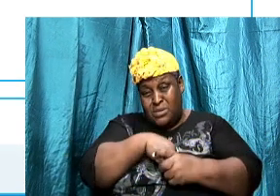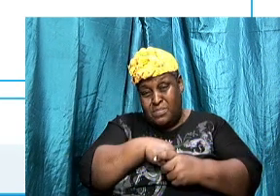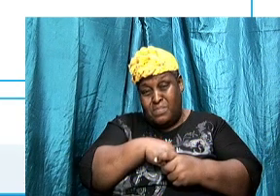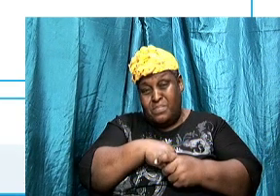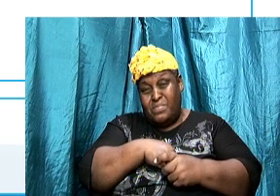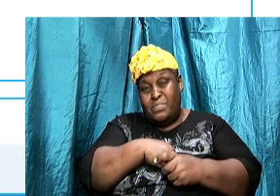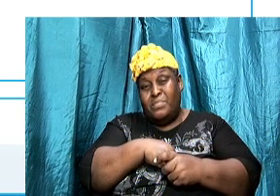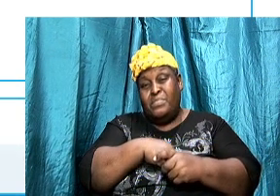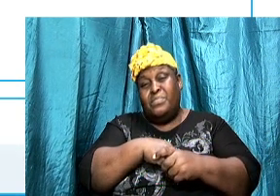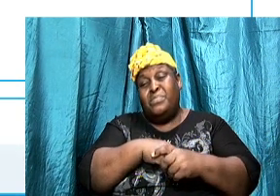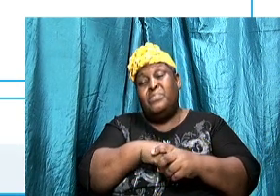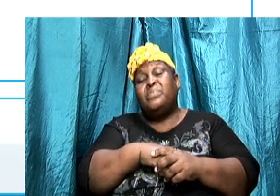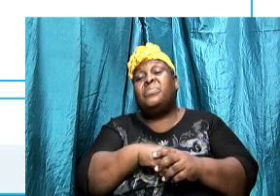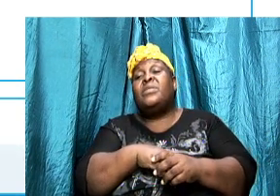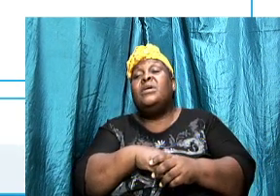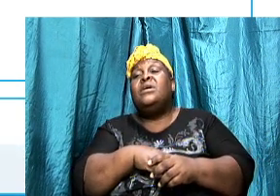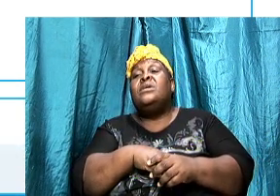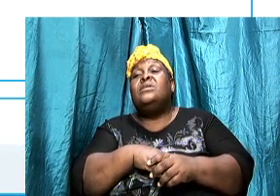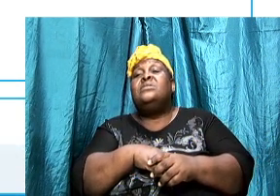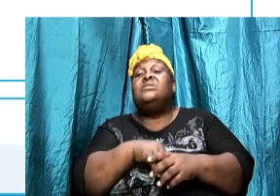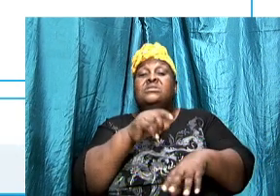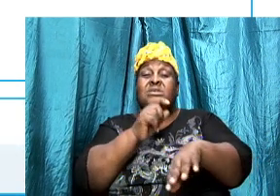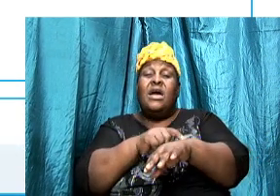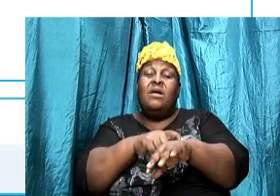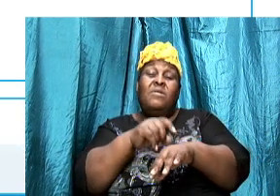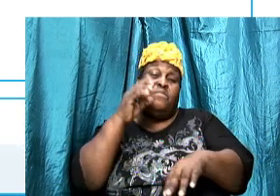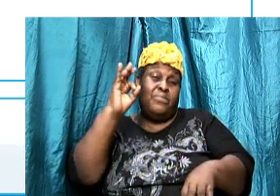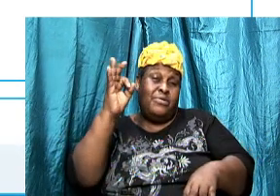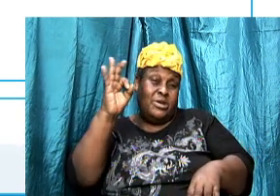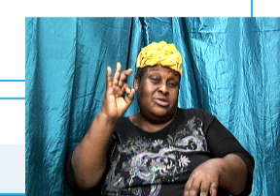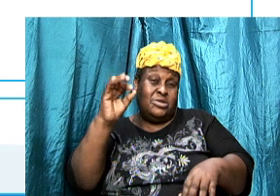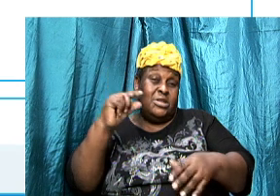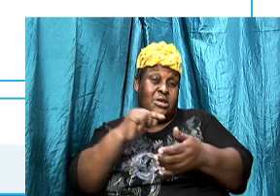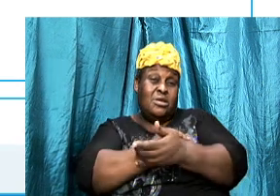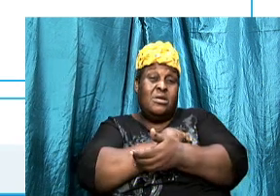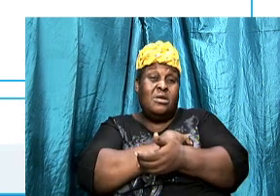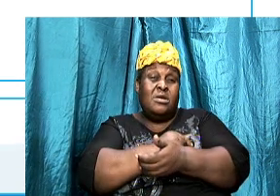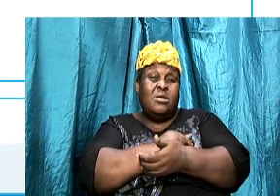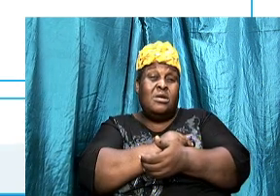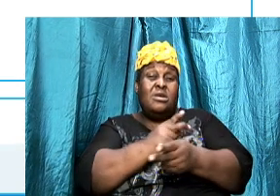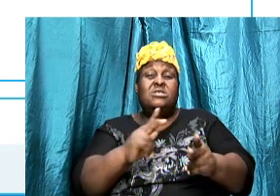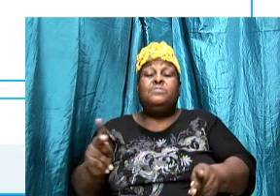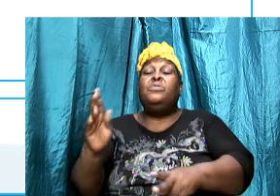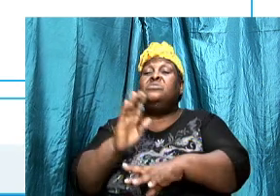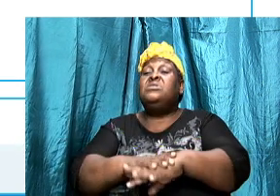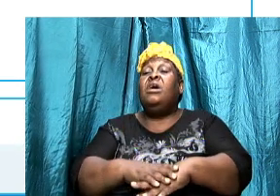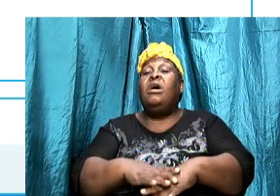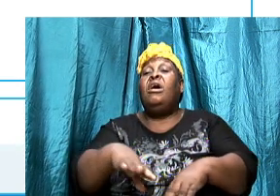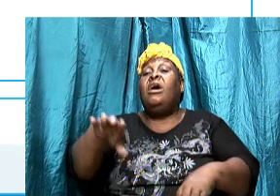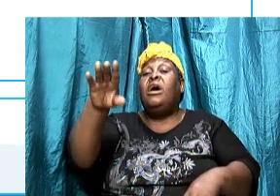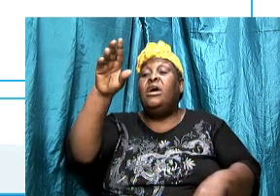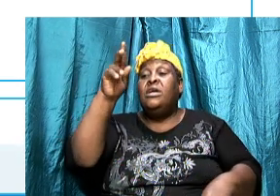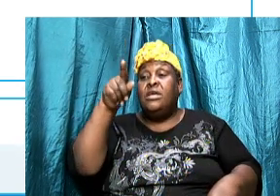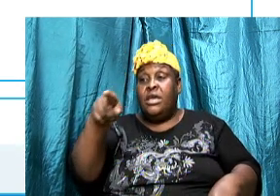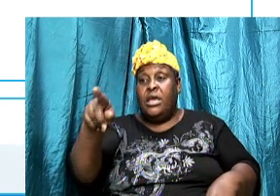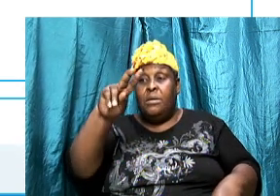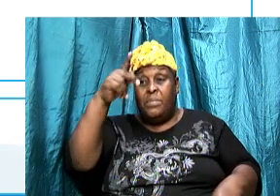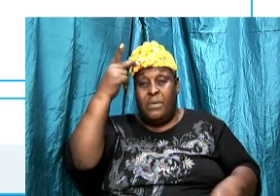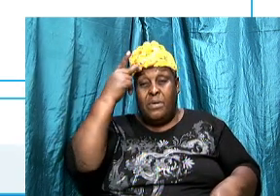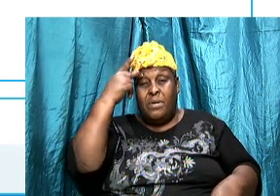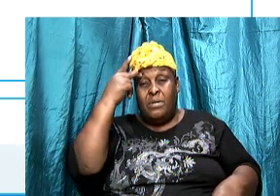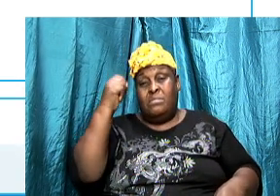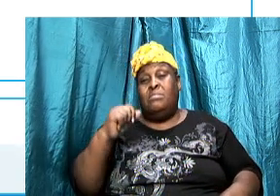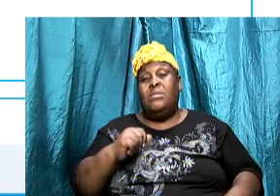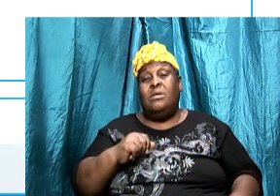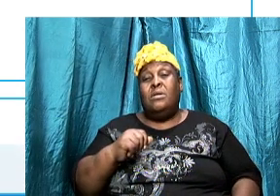that, you know, the dispensation of preaching the gospel is laid upon him. God called him to preach. Woe be unto him if